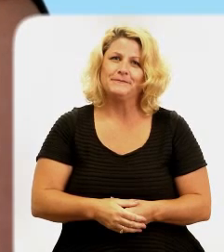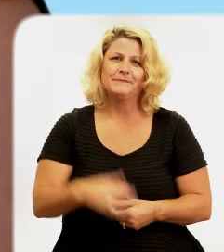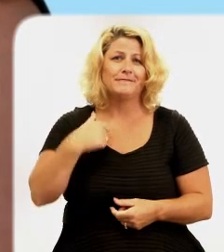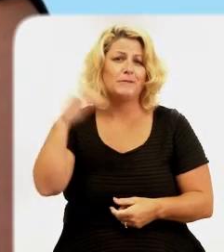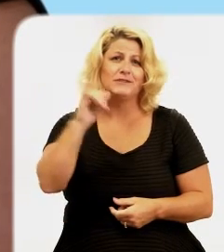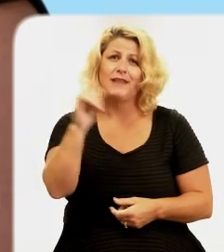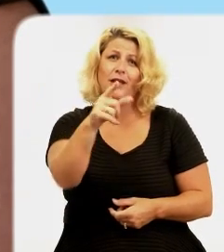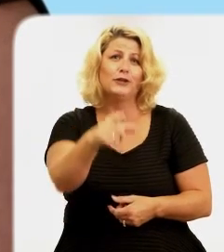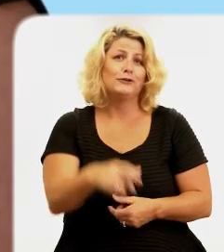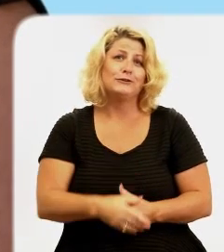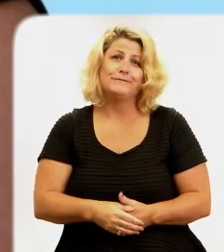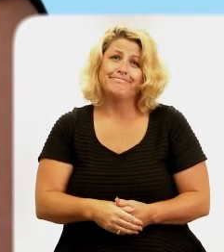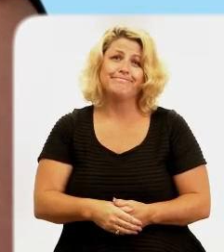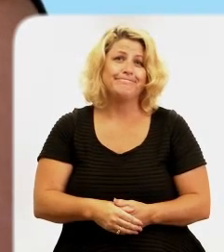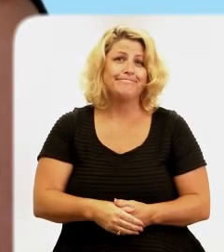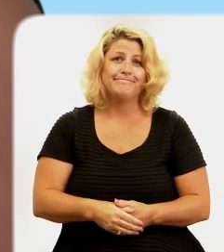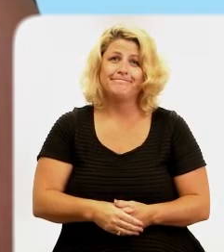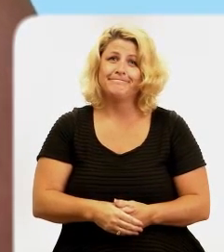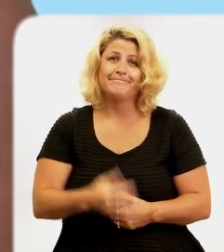I'm just like you. I mean,